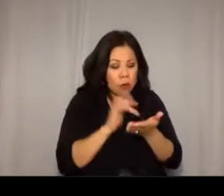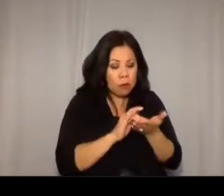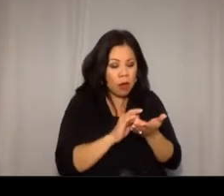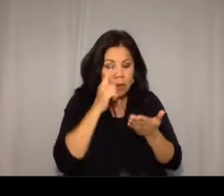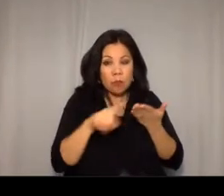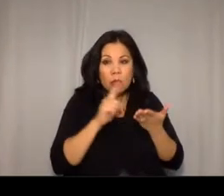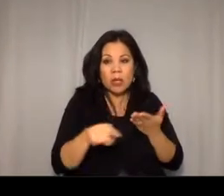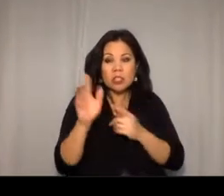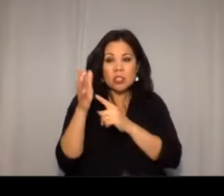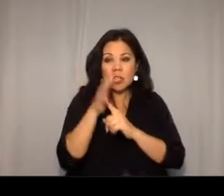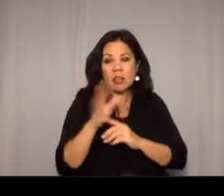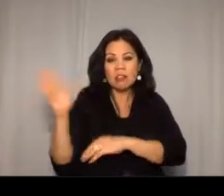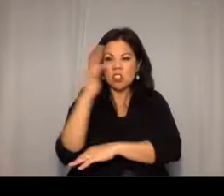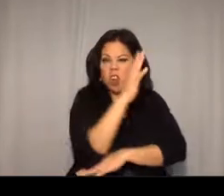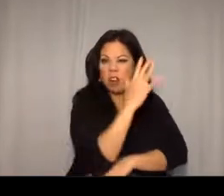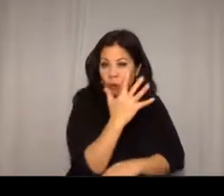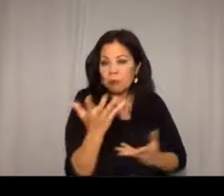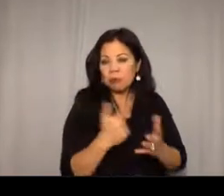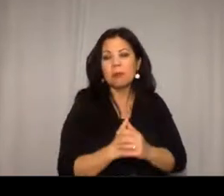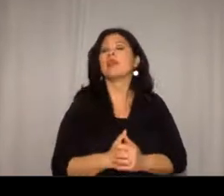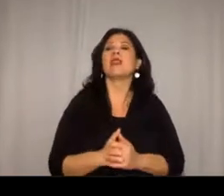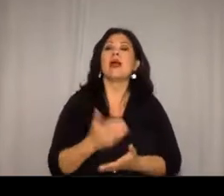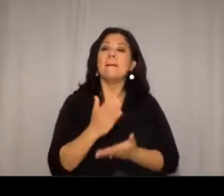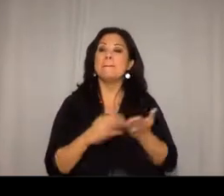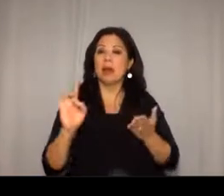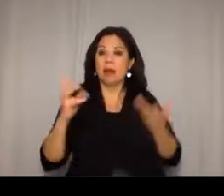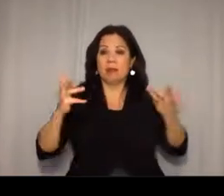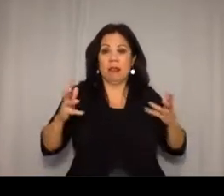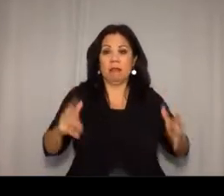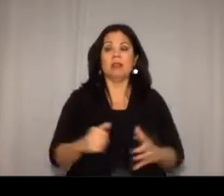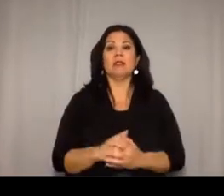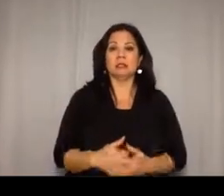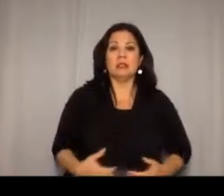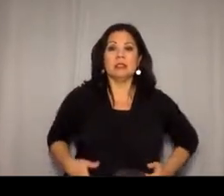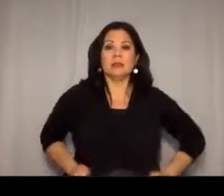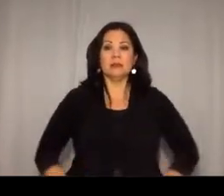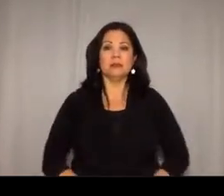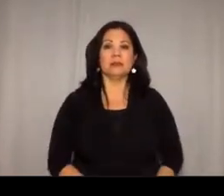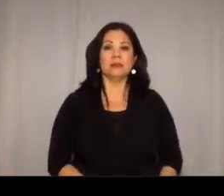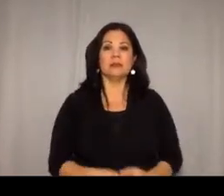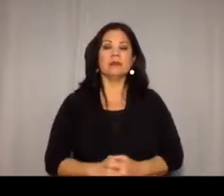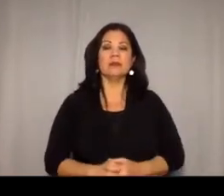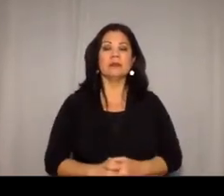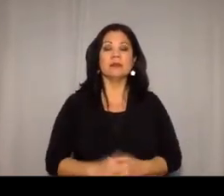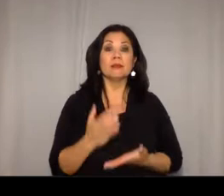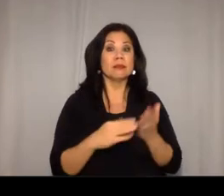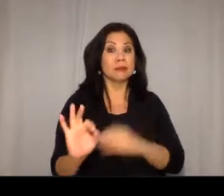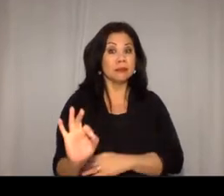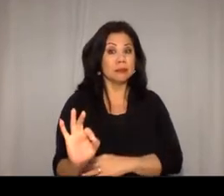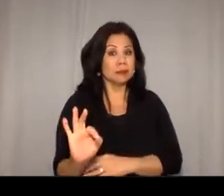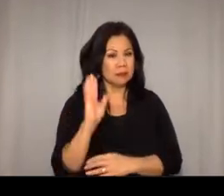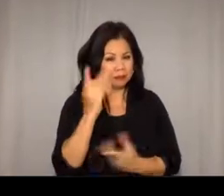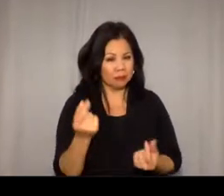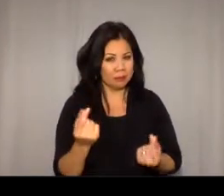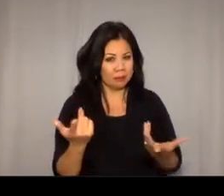shapes back there if you want. So that's step 8 for adding the leaves. And then step 9